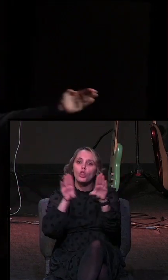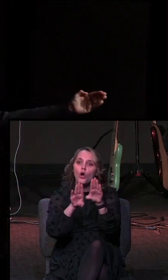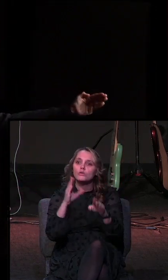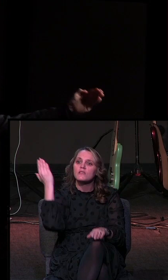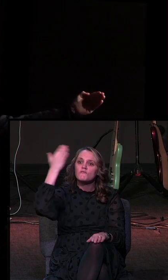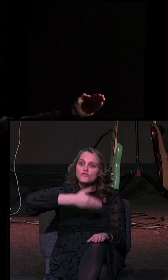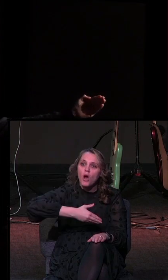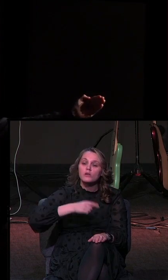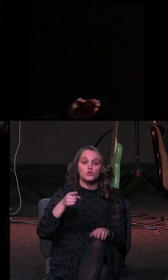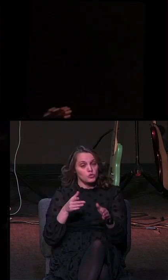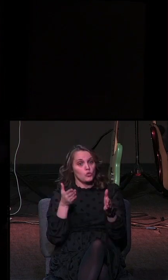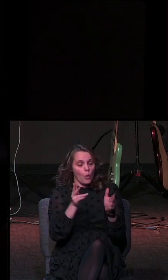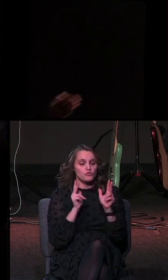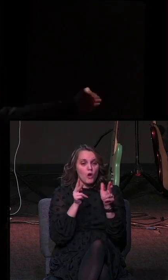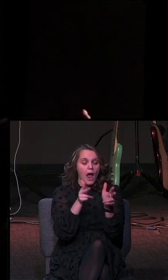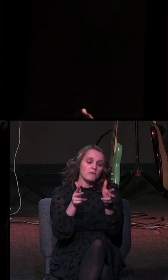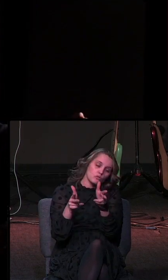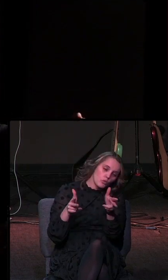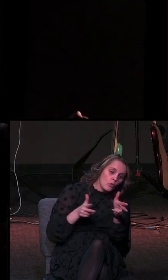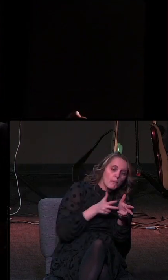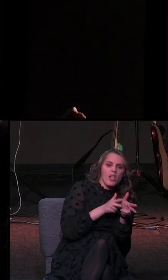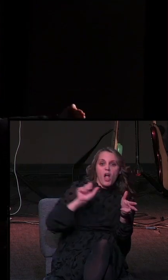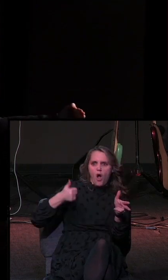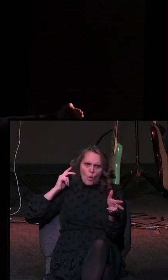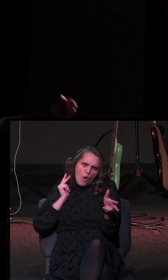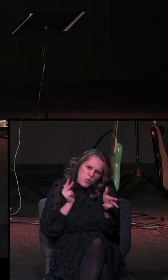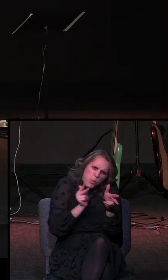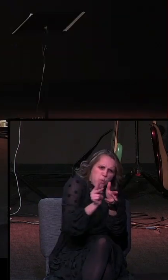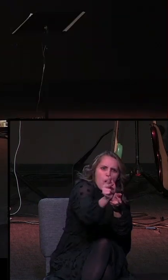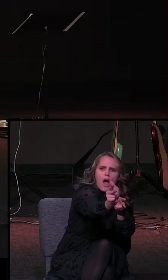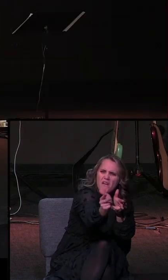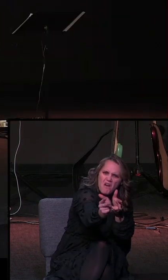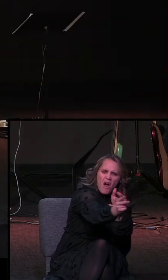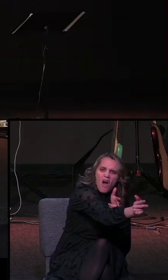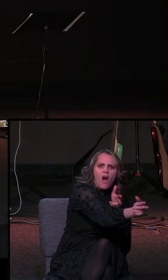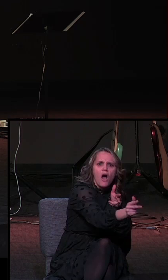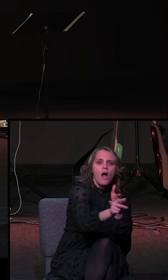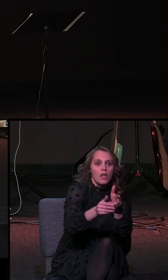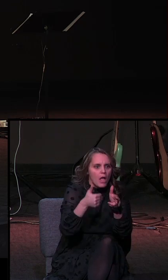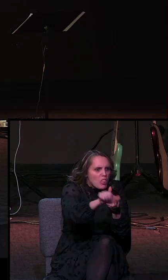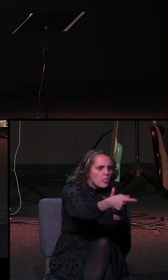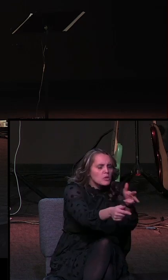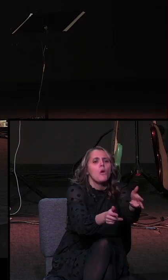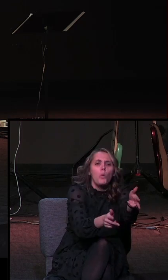the way down to the very end and tries to force their way in, and some wimpy person lets them in.